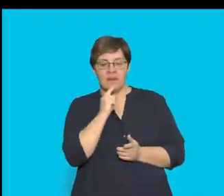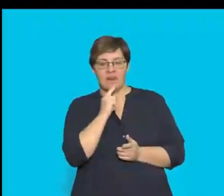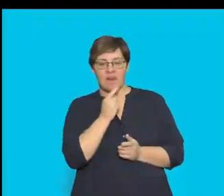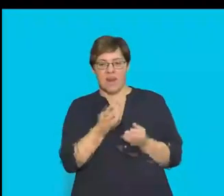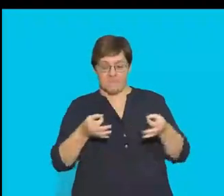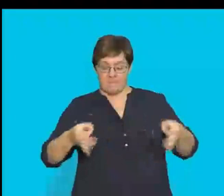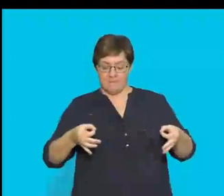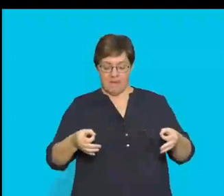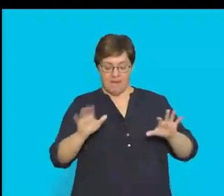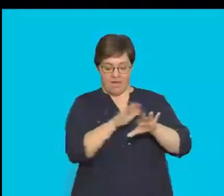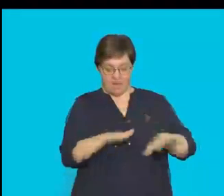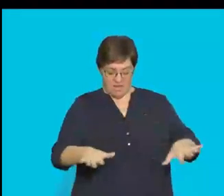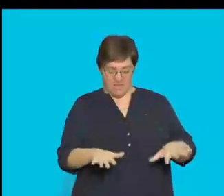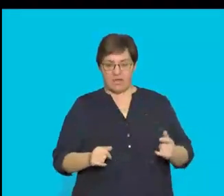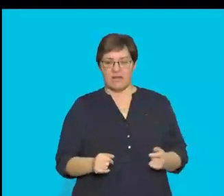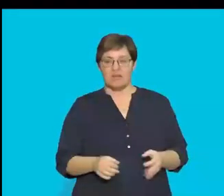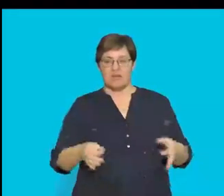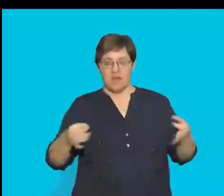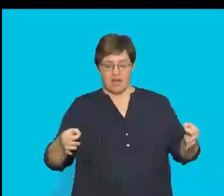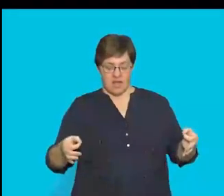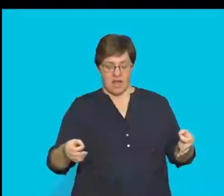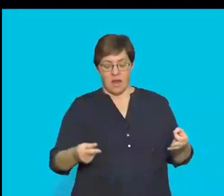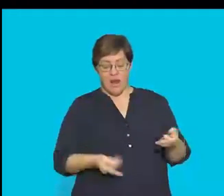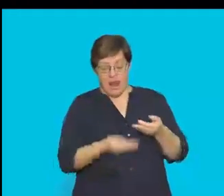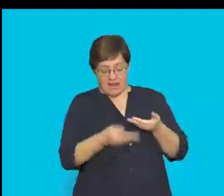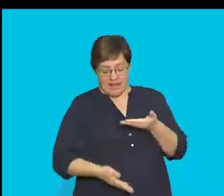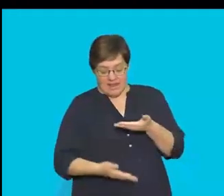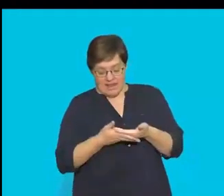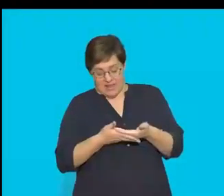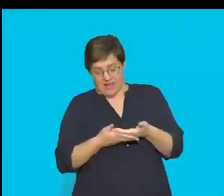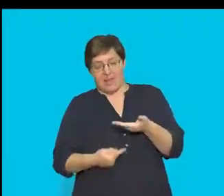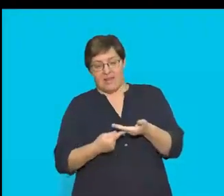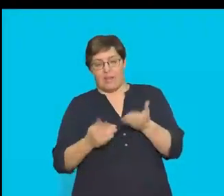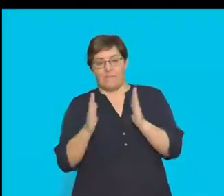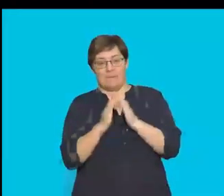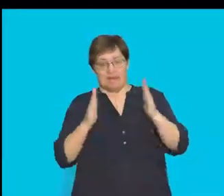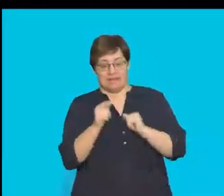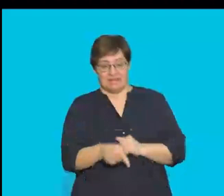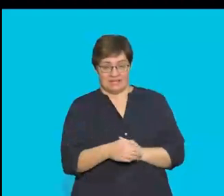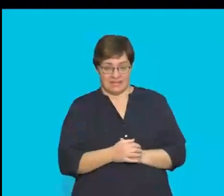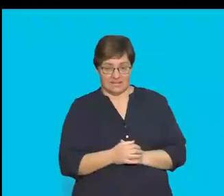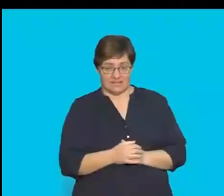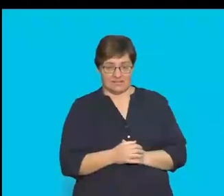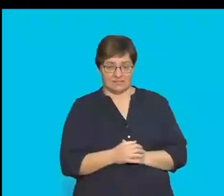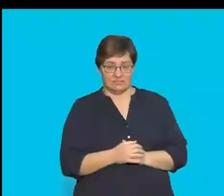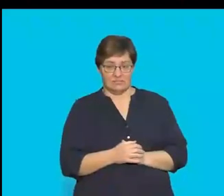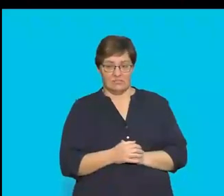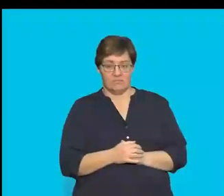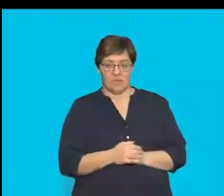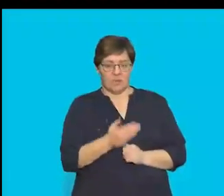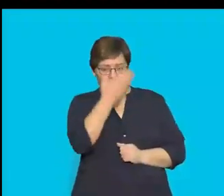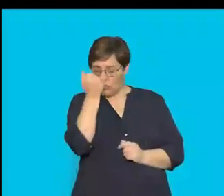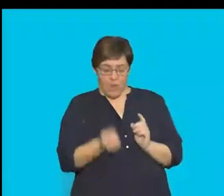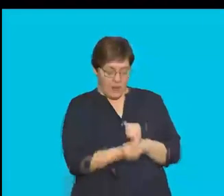and the paper's being tapped, and underneath it is a magnet. Now, at this stage, we don't know what's happening at this end or